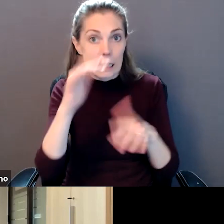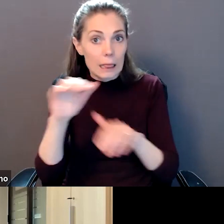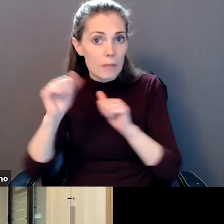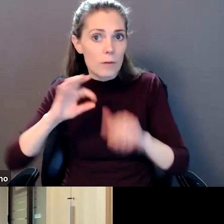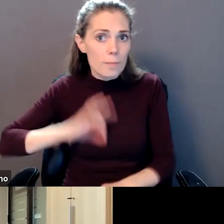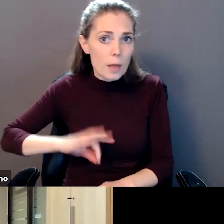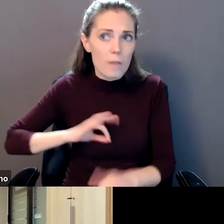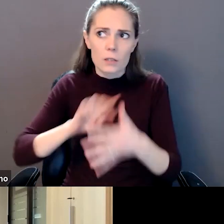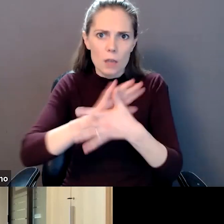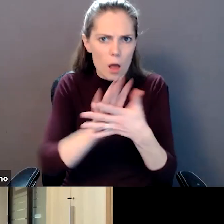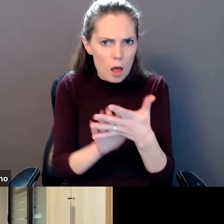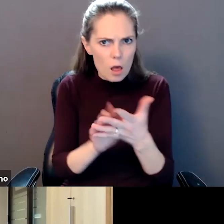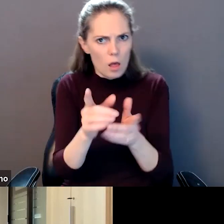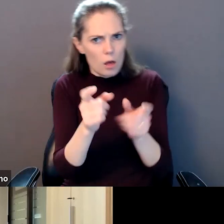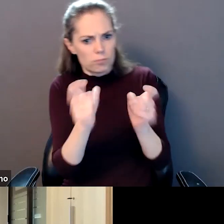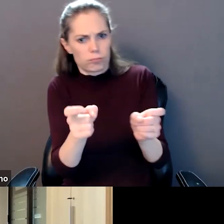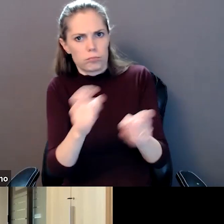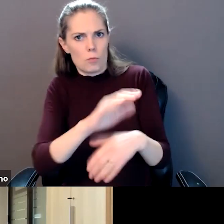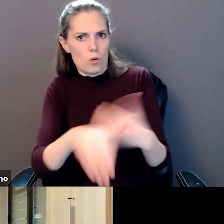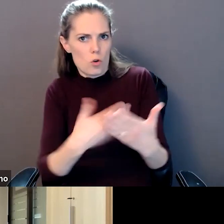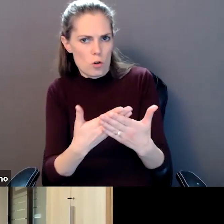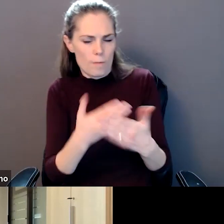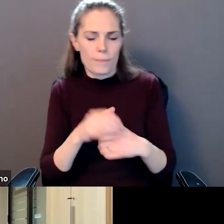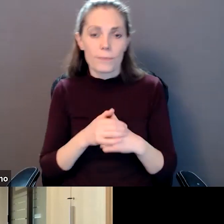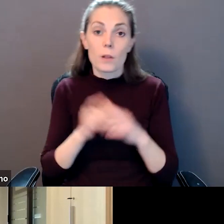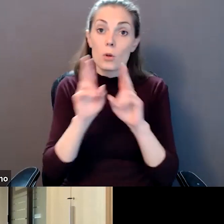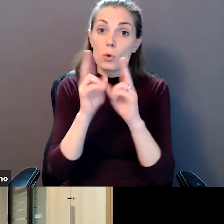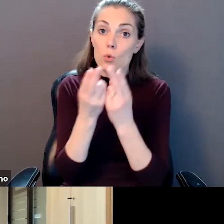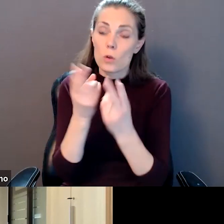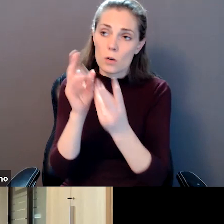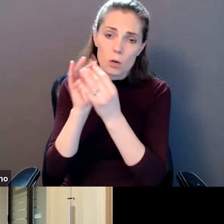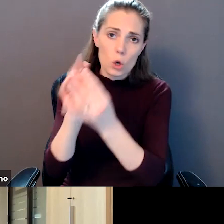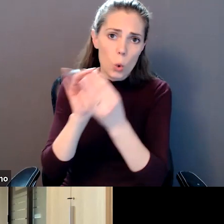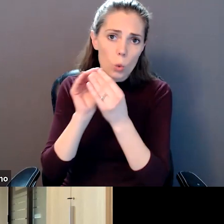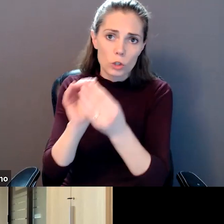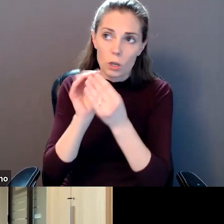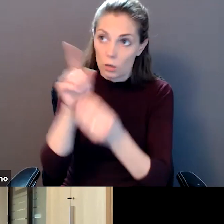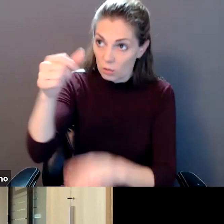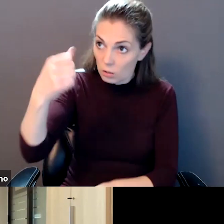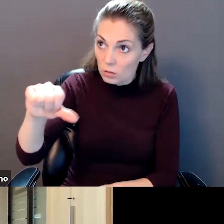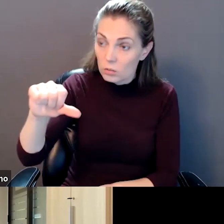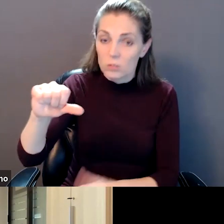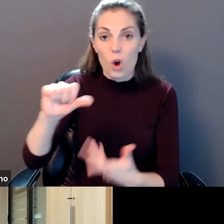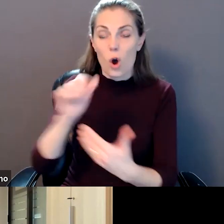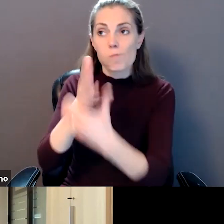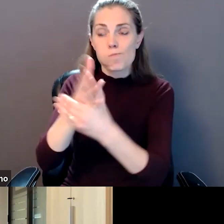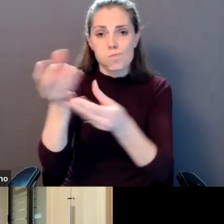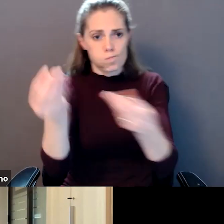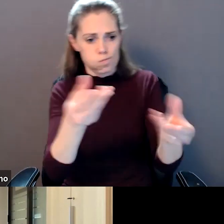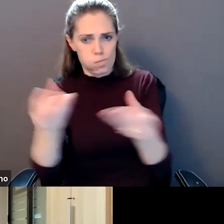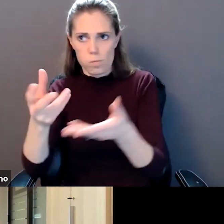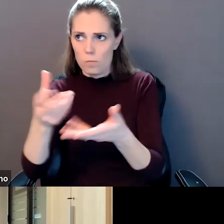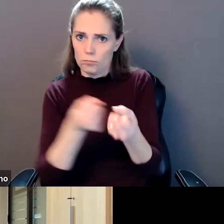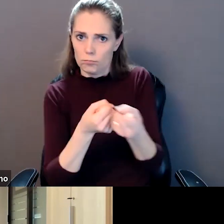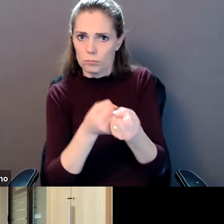unions have negotiated or arbitrated where necessary the accommodation needs of individual workers. Accommodations we know are often